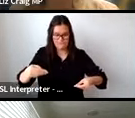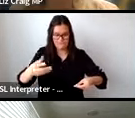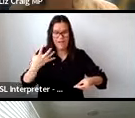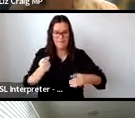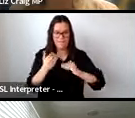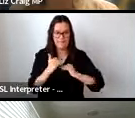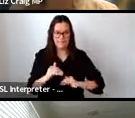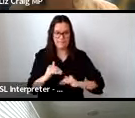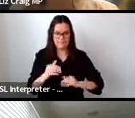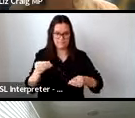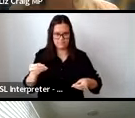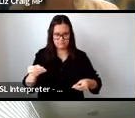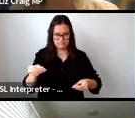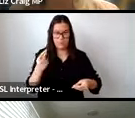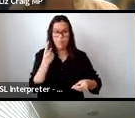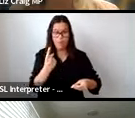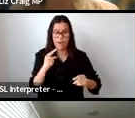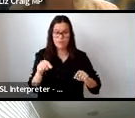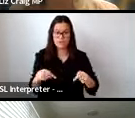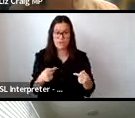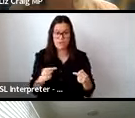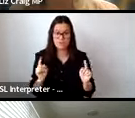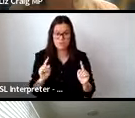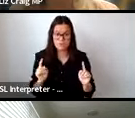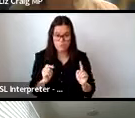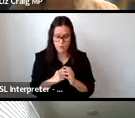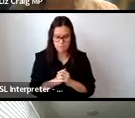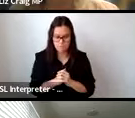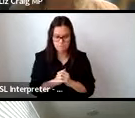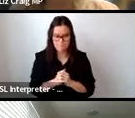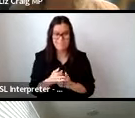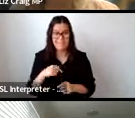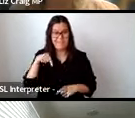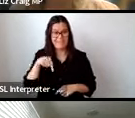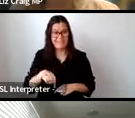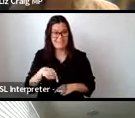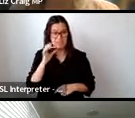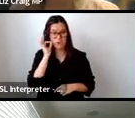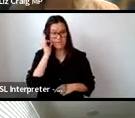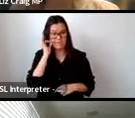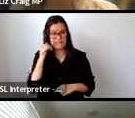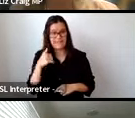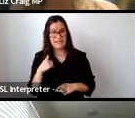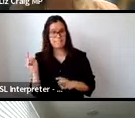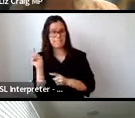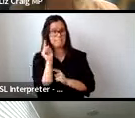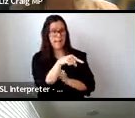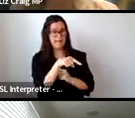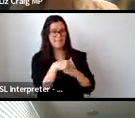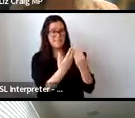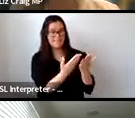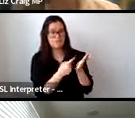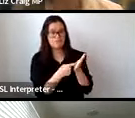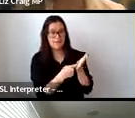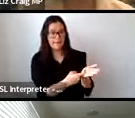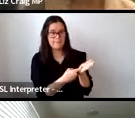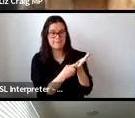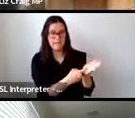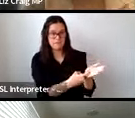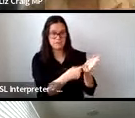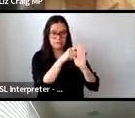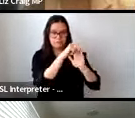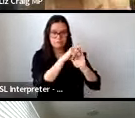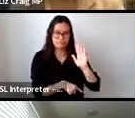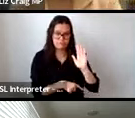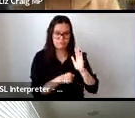One of the challenges that we have as the Select Committee is going back with recommendations for change and having those